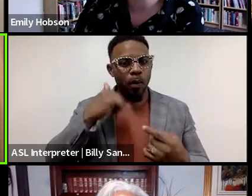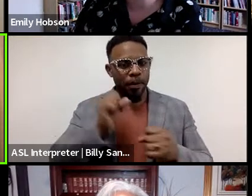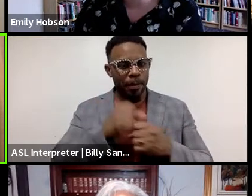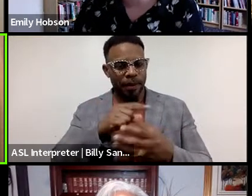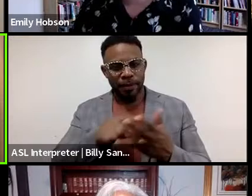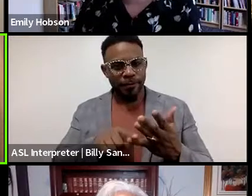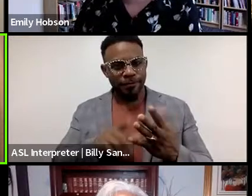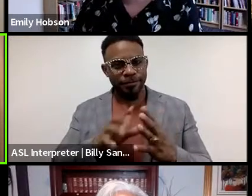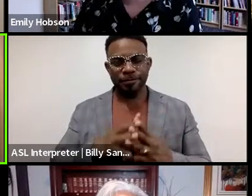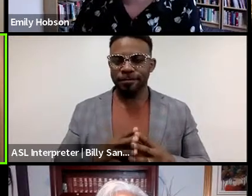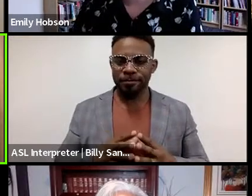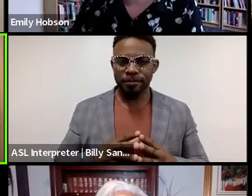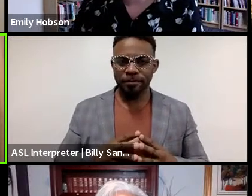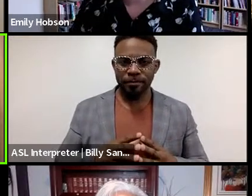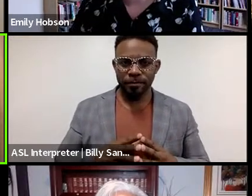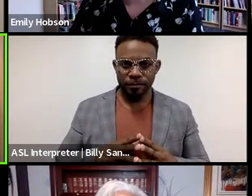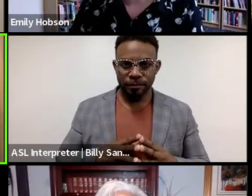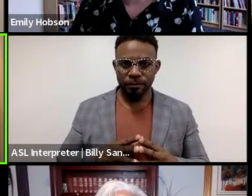them?